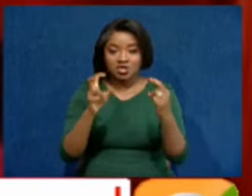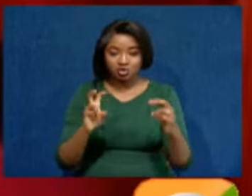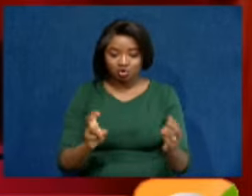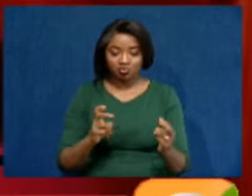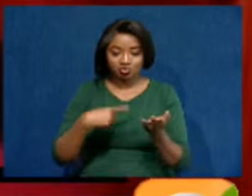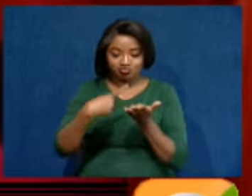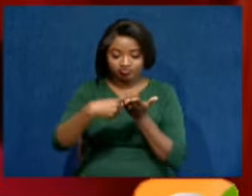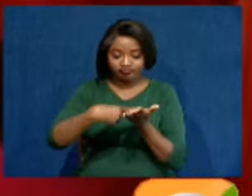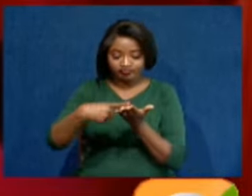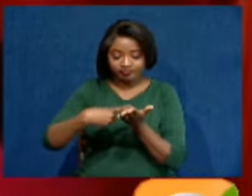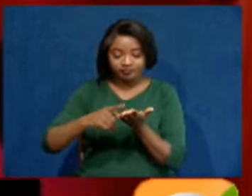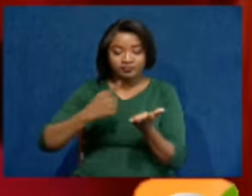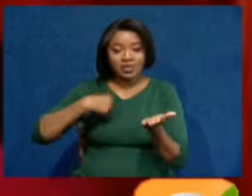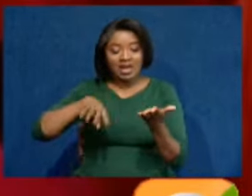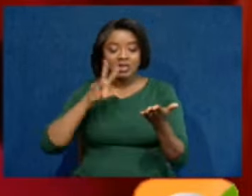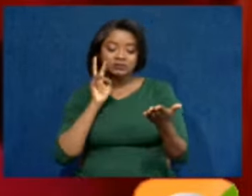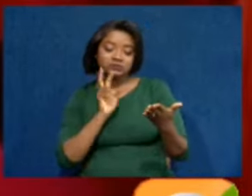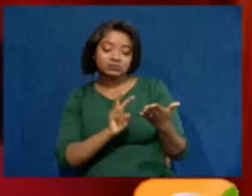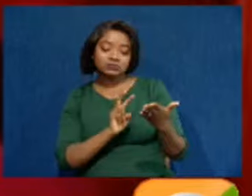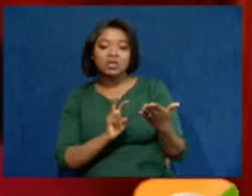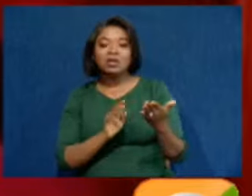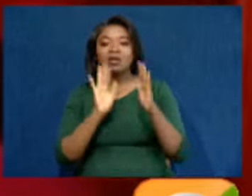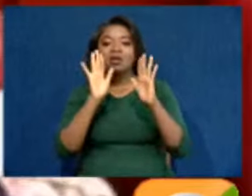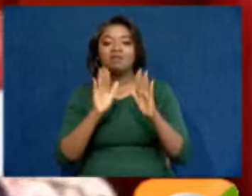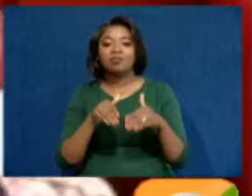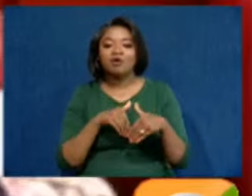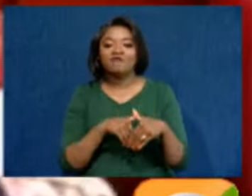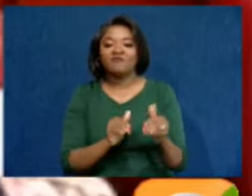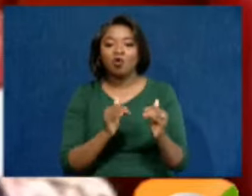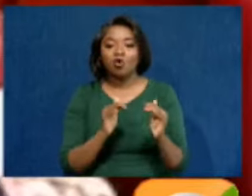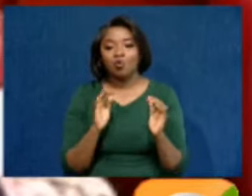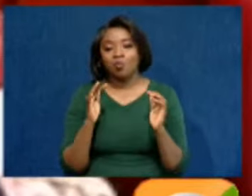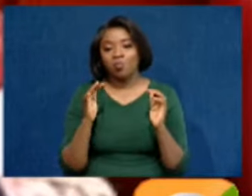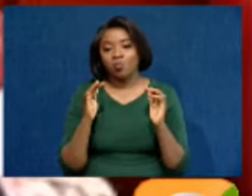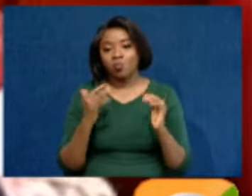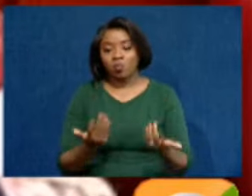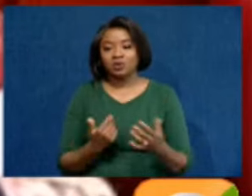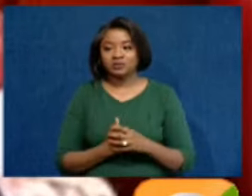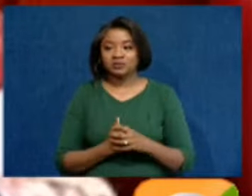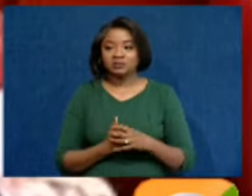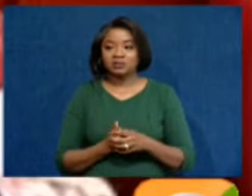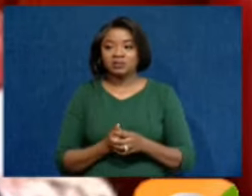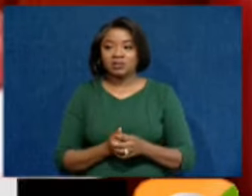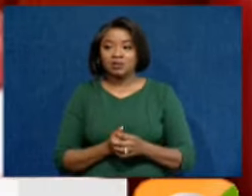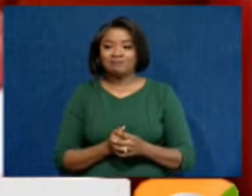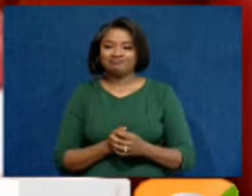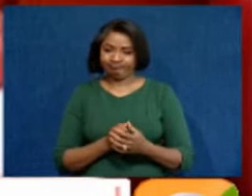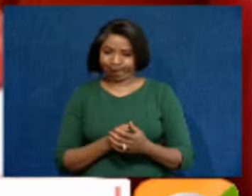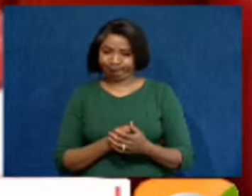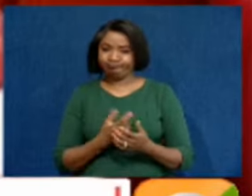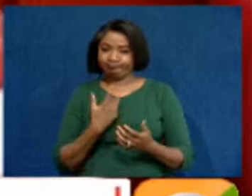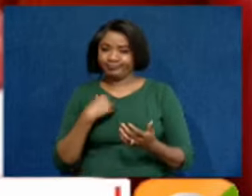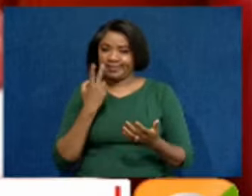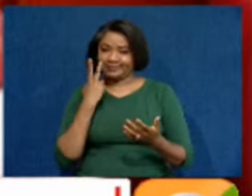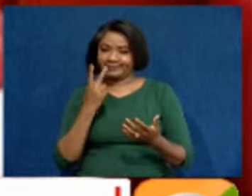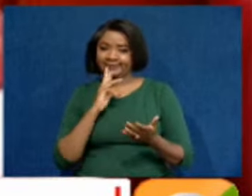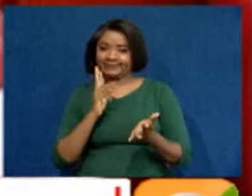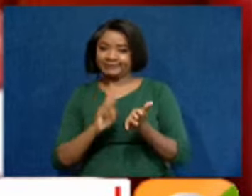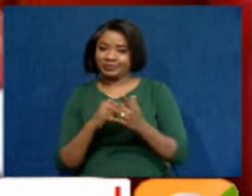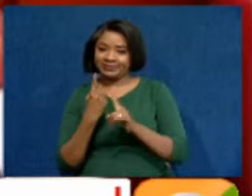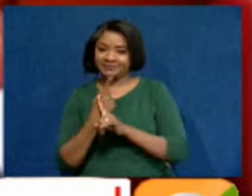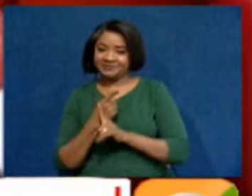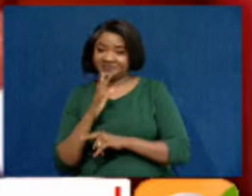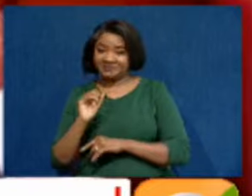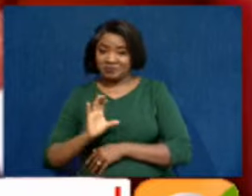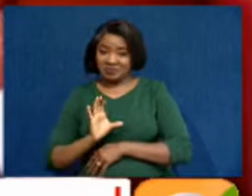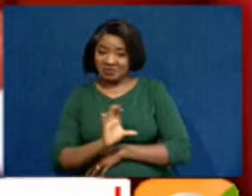ni njia ipi inafaa kuelekea. Having seen some of the reports that have come out of committees, they go